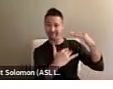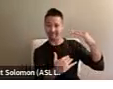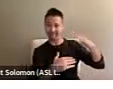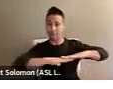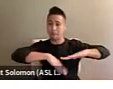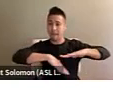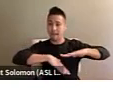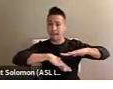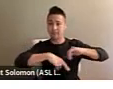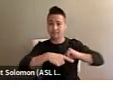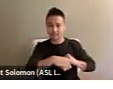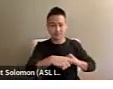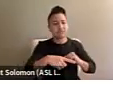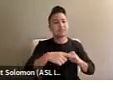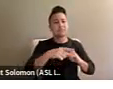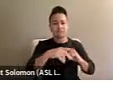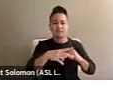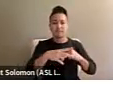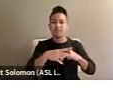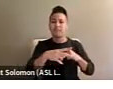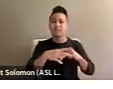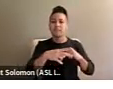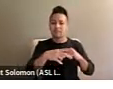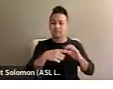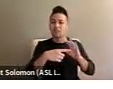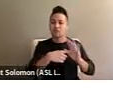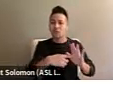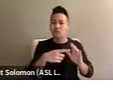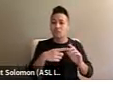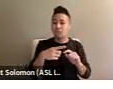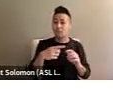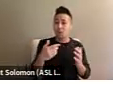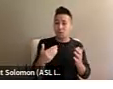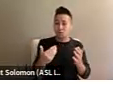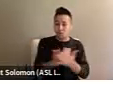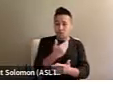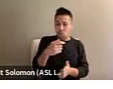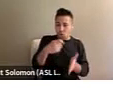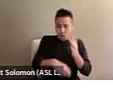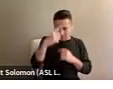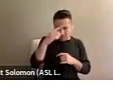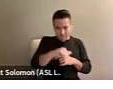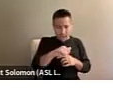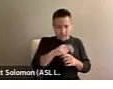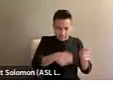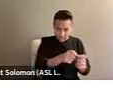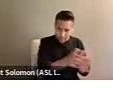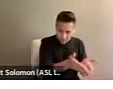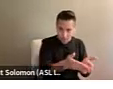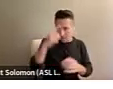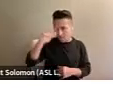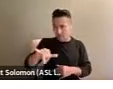is projected from the new cost of that specific book for that specific course.